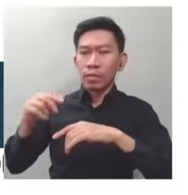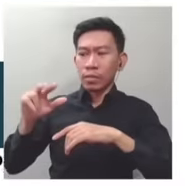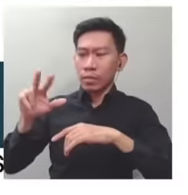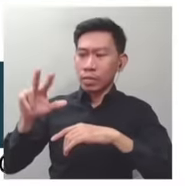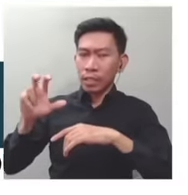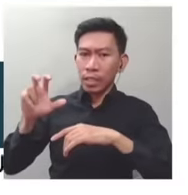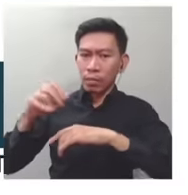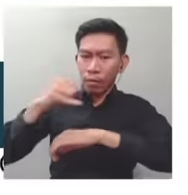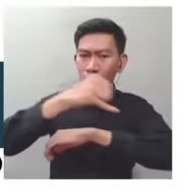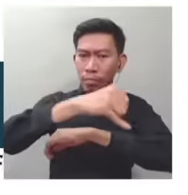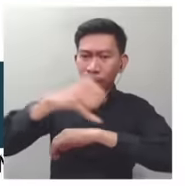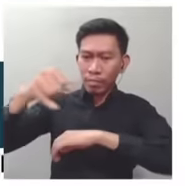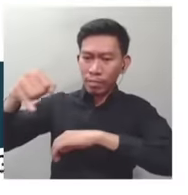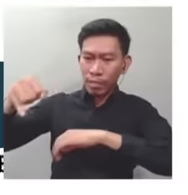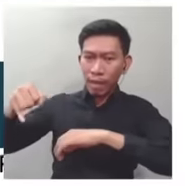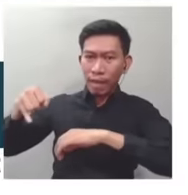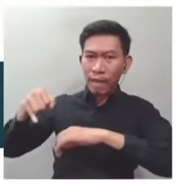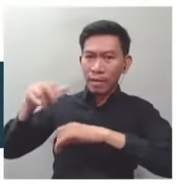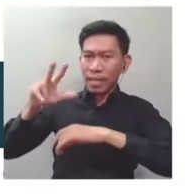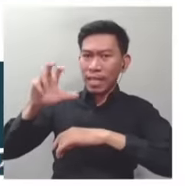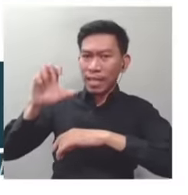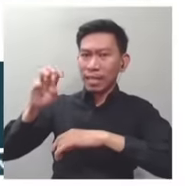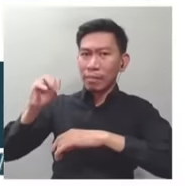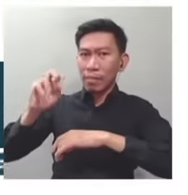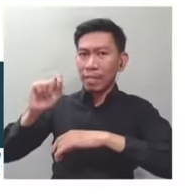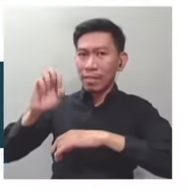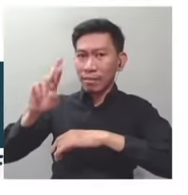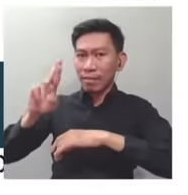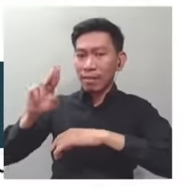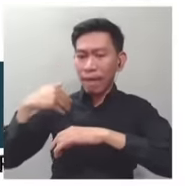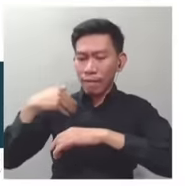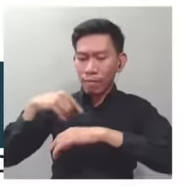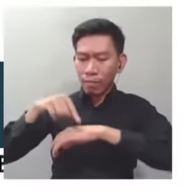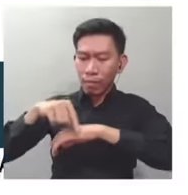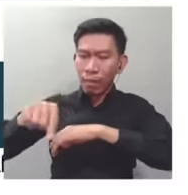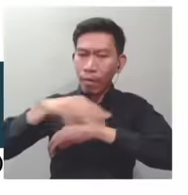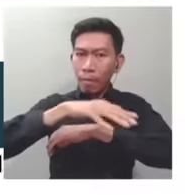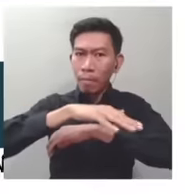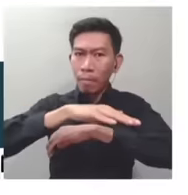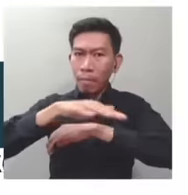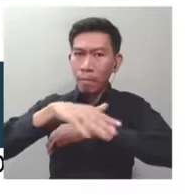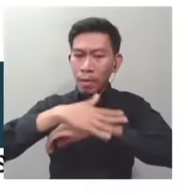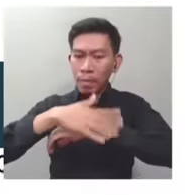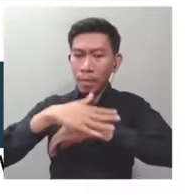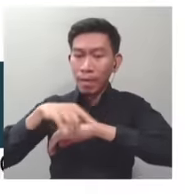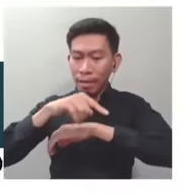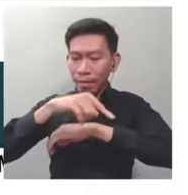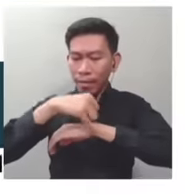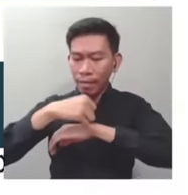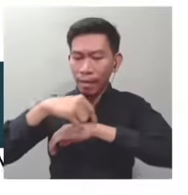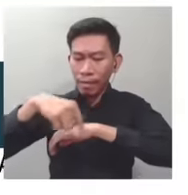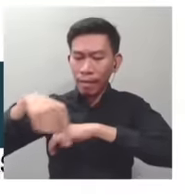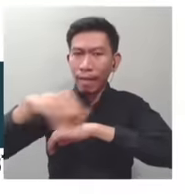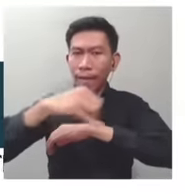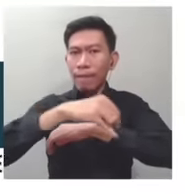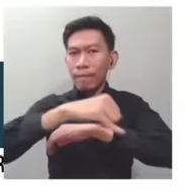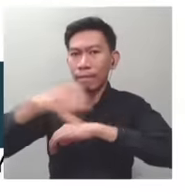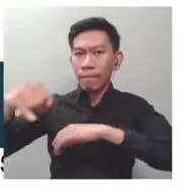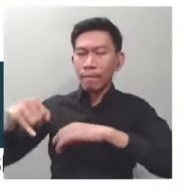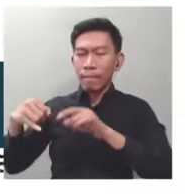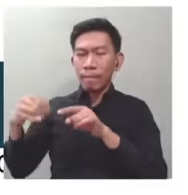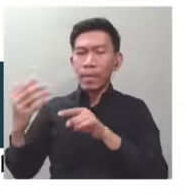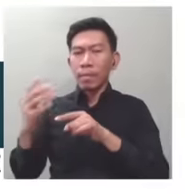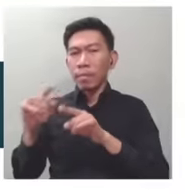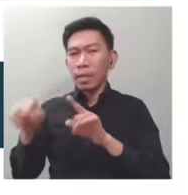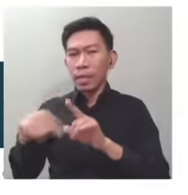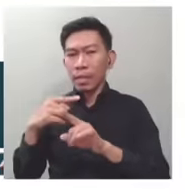buoy at the entrance of the Bajo de Masinloc. And of course, Chinese actions directed against our